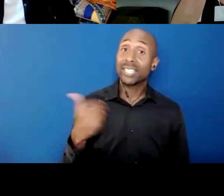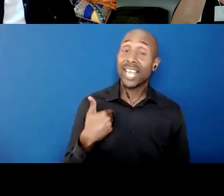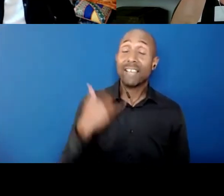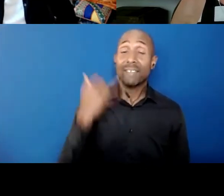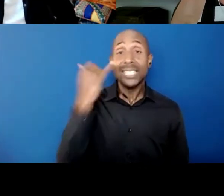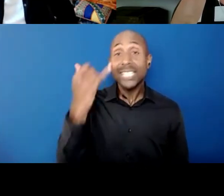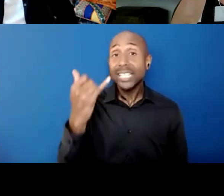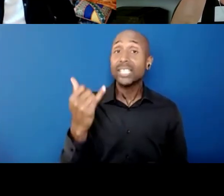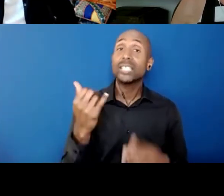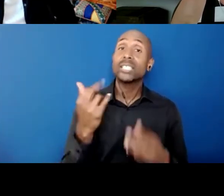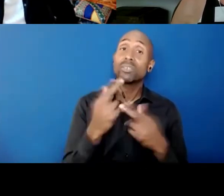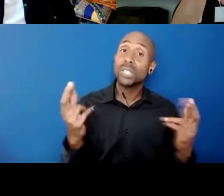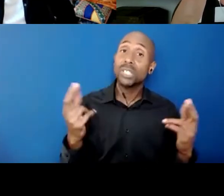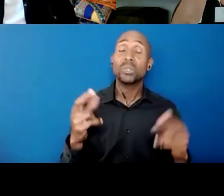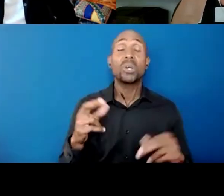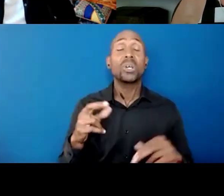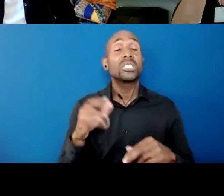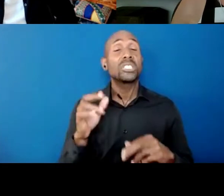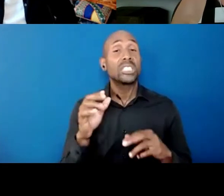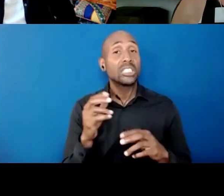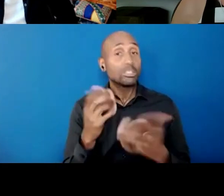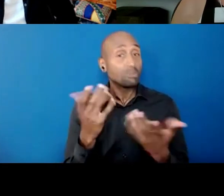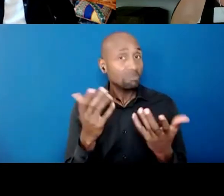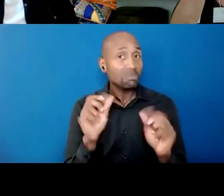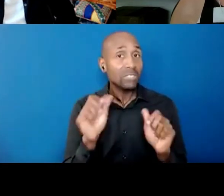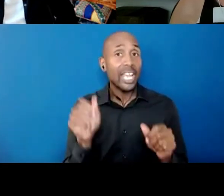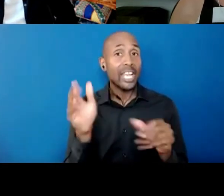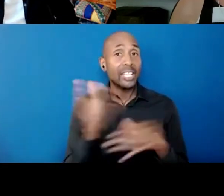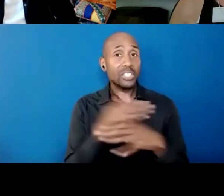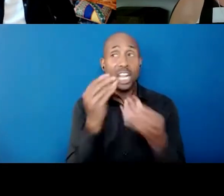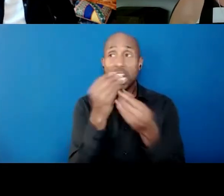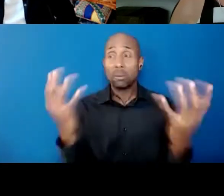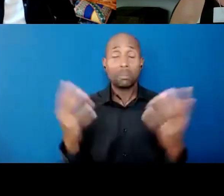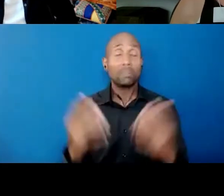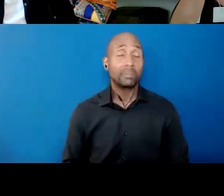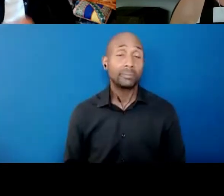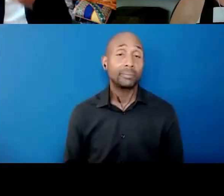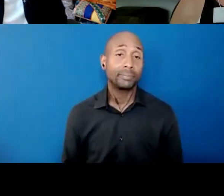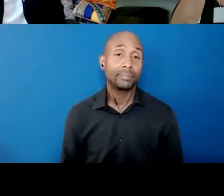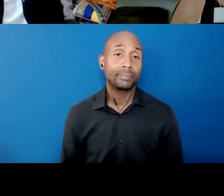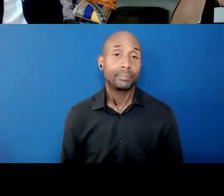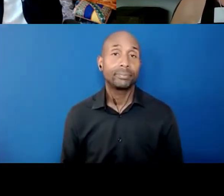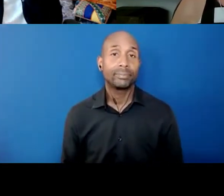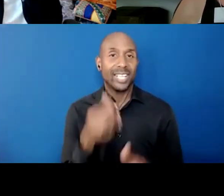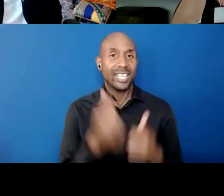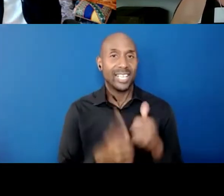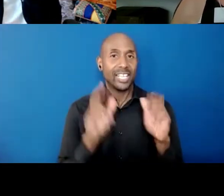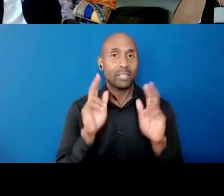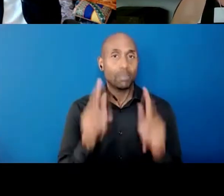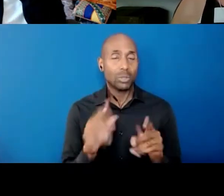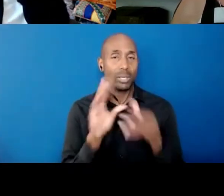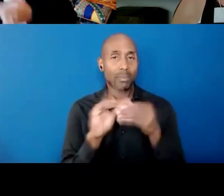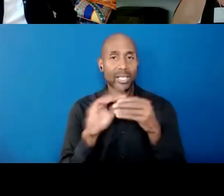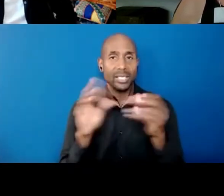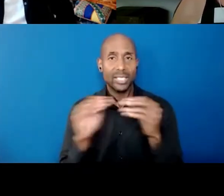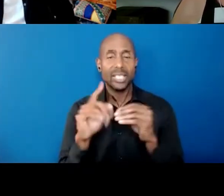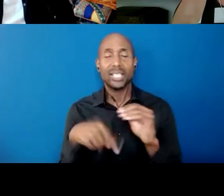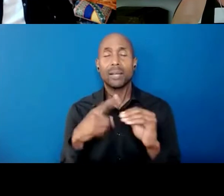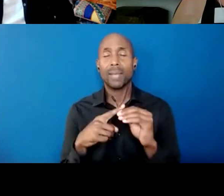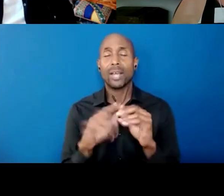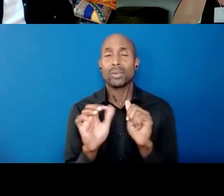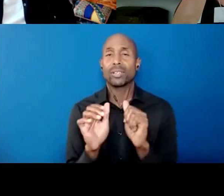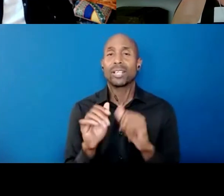you. And all of you have talked about sort of the kinds of the ways the Clearinghouse does its